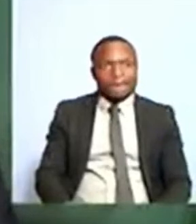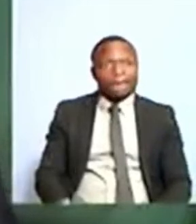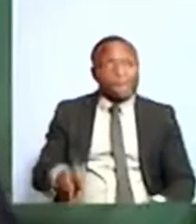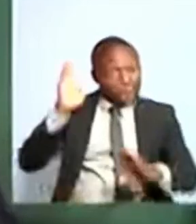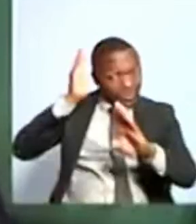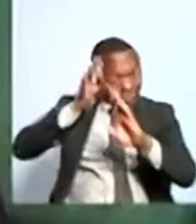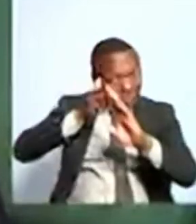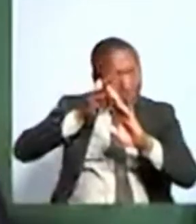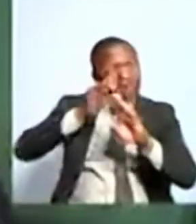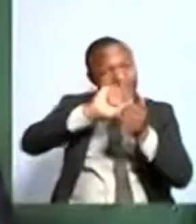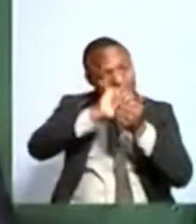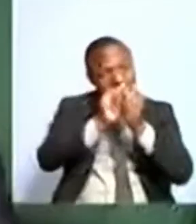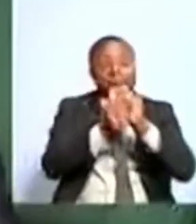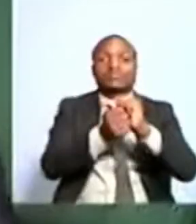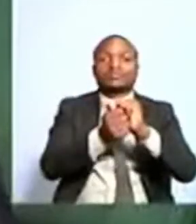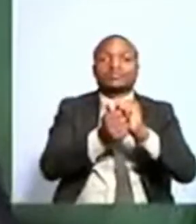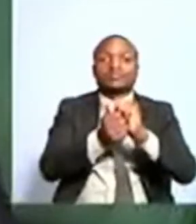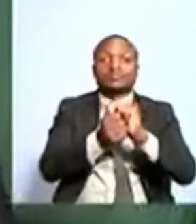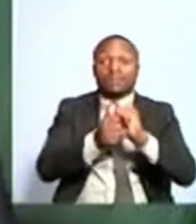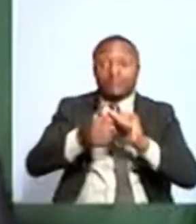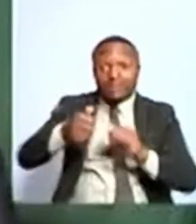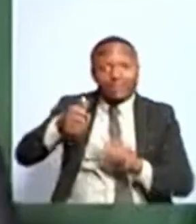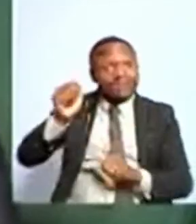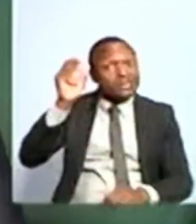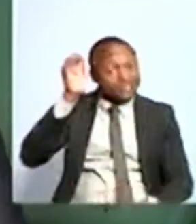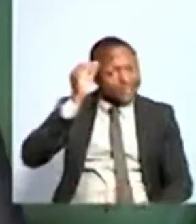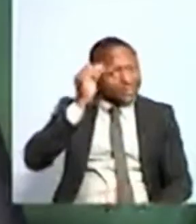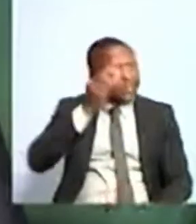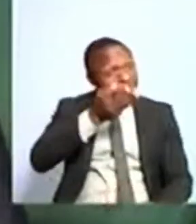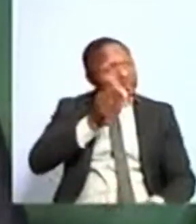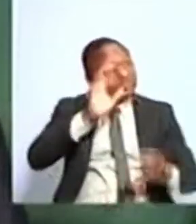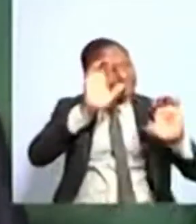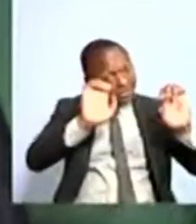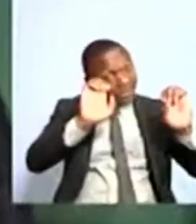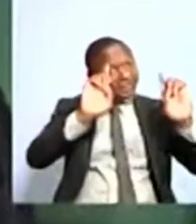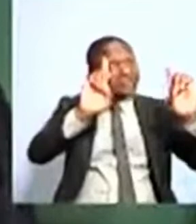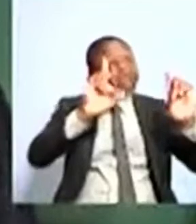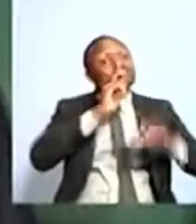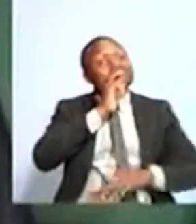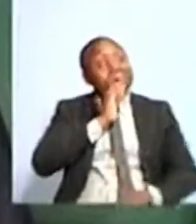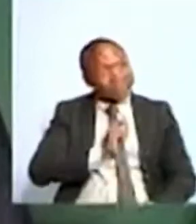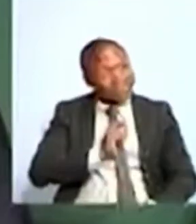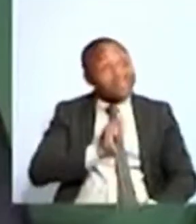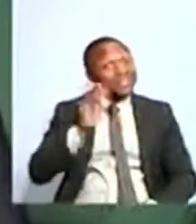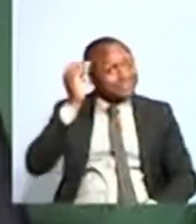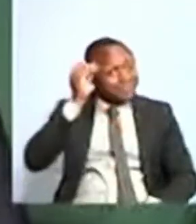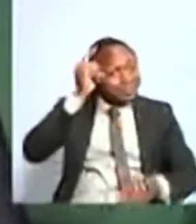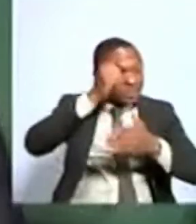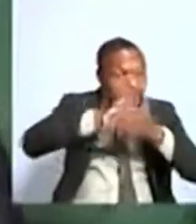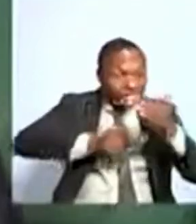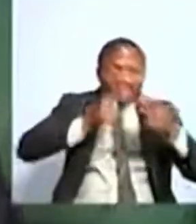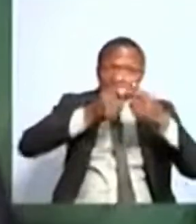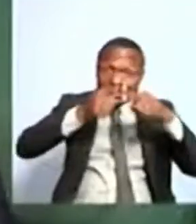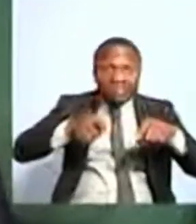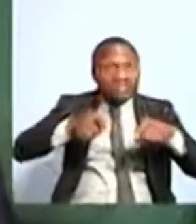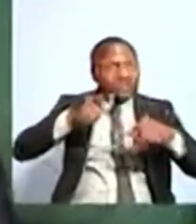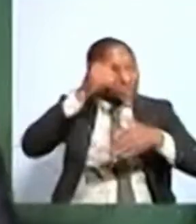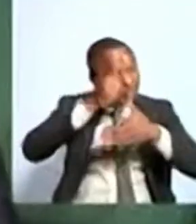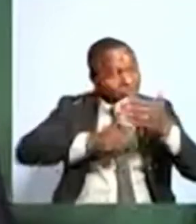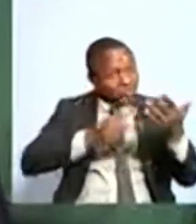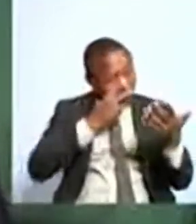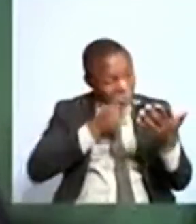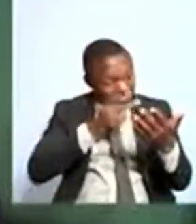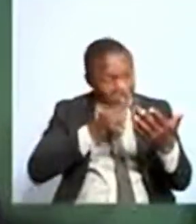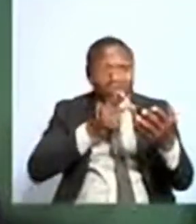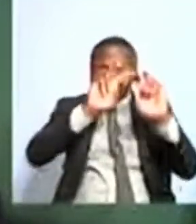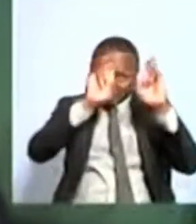Restrict yourself to the amendment. I know you are a learned man. You know what is at stake. You know what we are looking at.